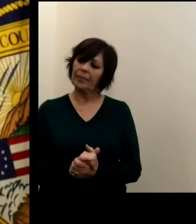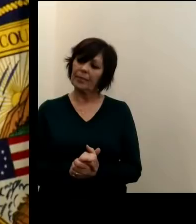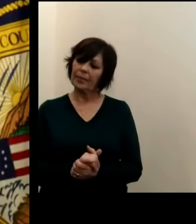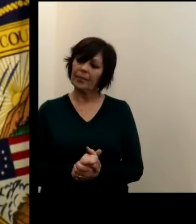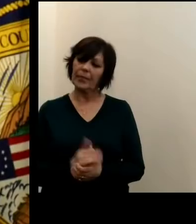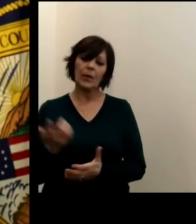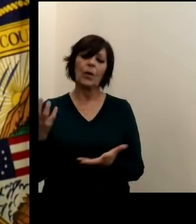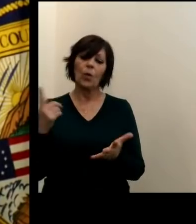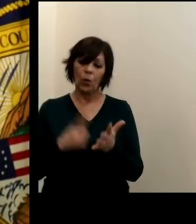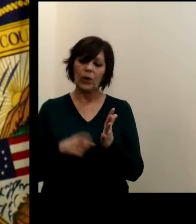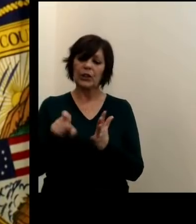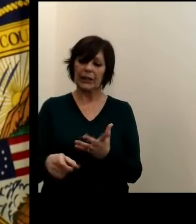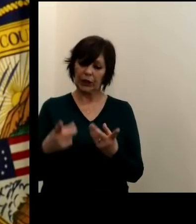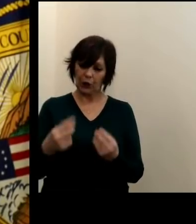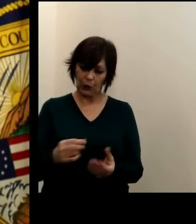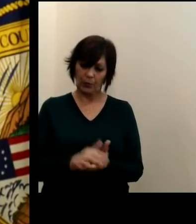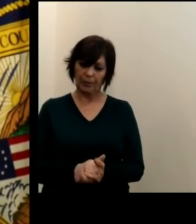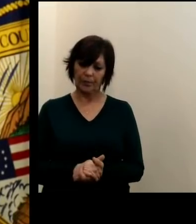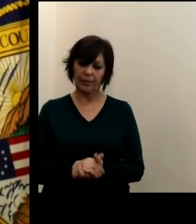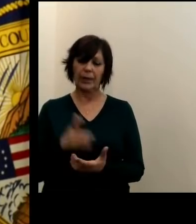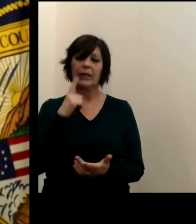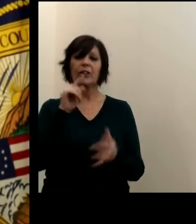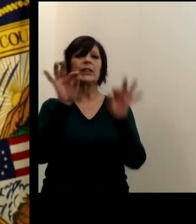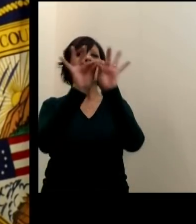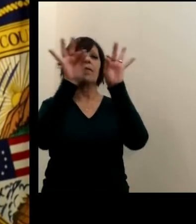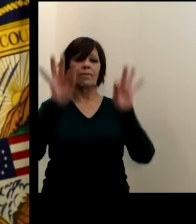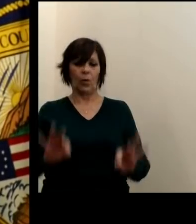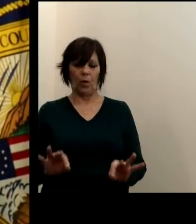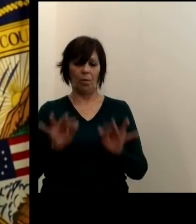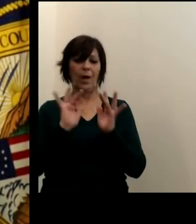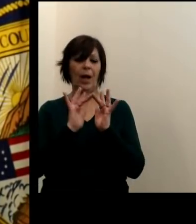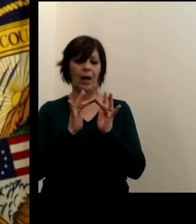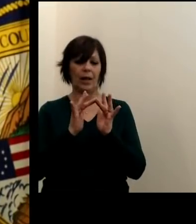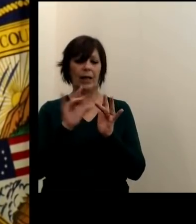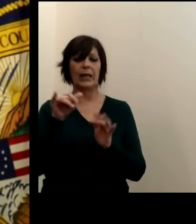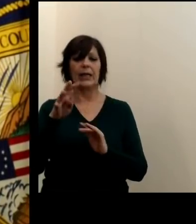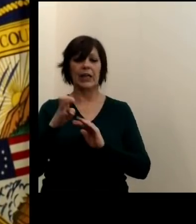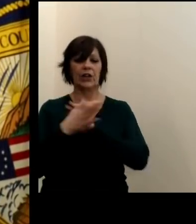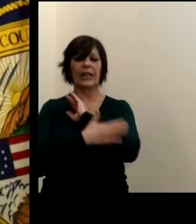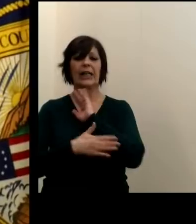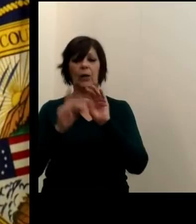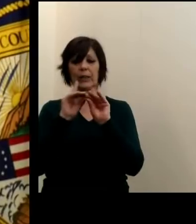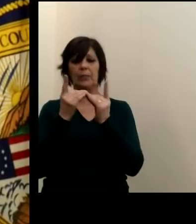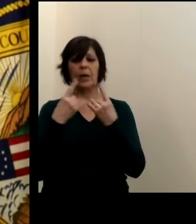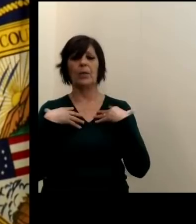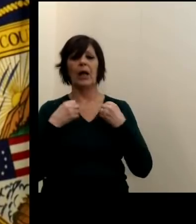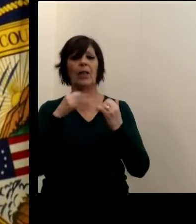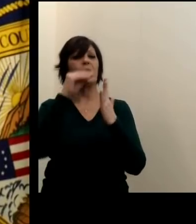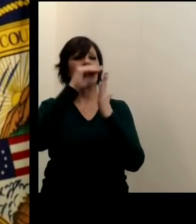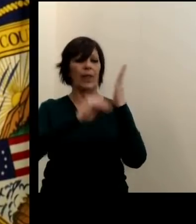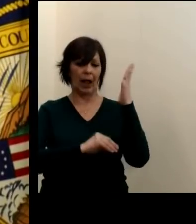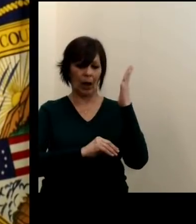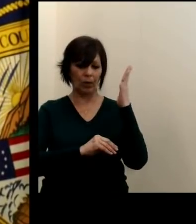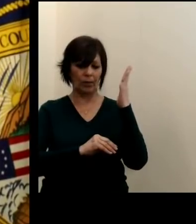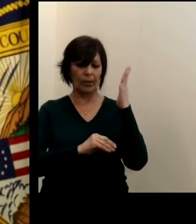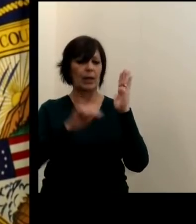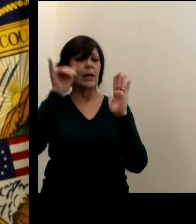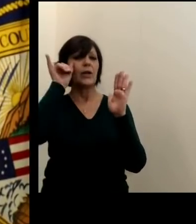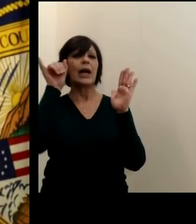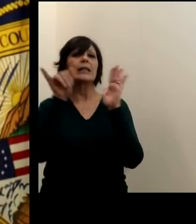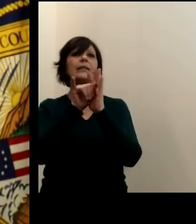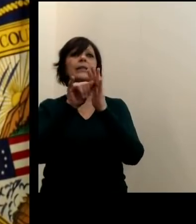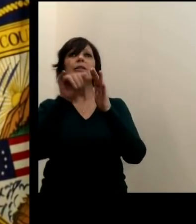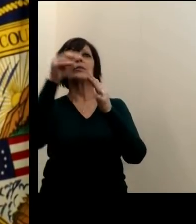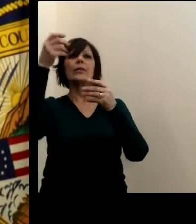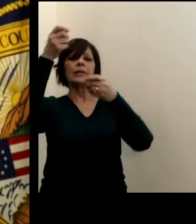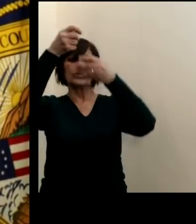need to do to make one of these appointments? There's a form online through our Erie County Department of Health that you can fill out. You identify your category,